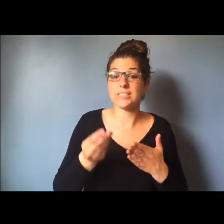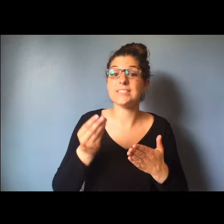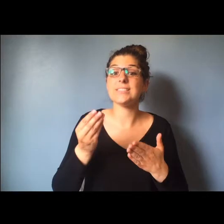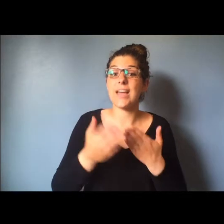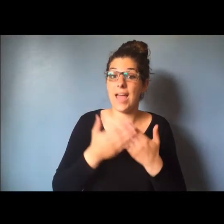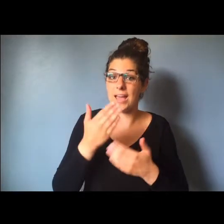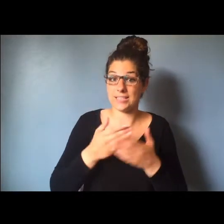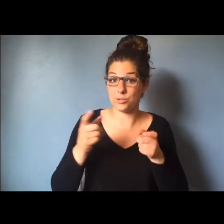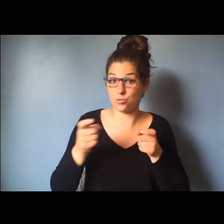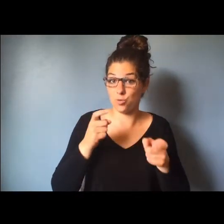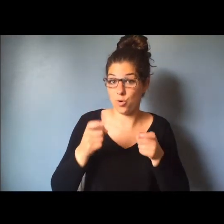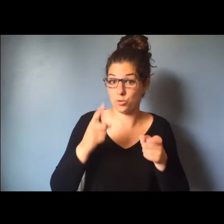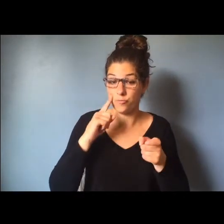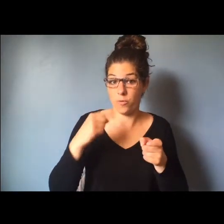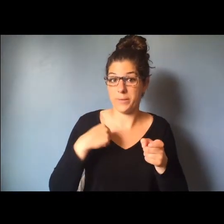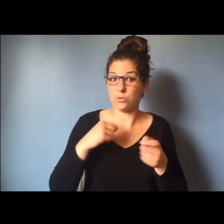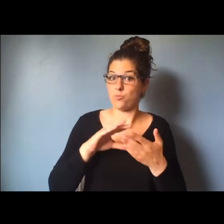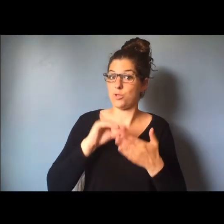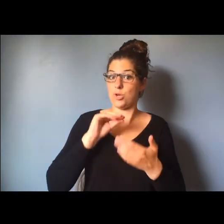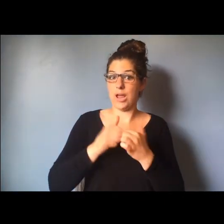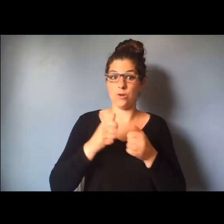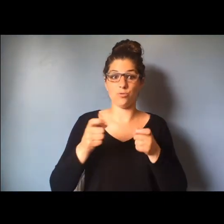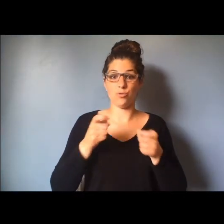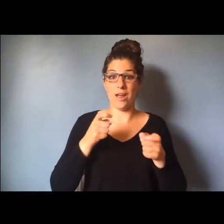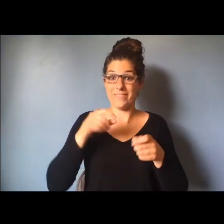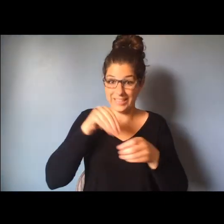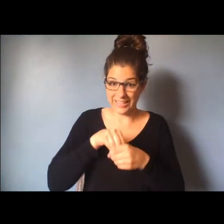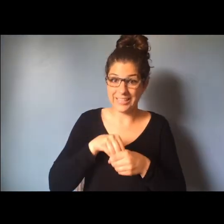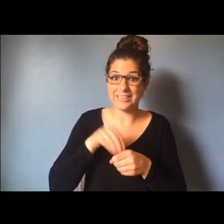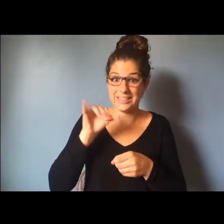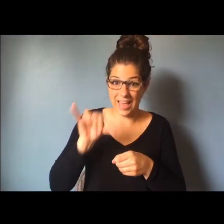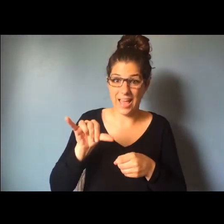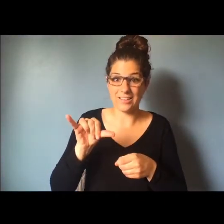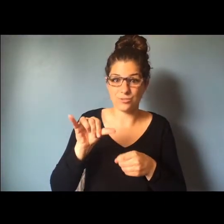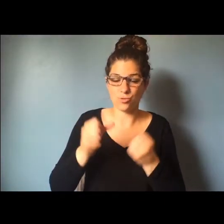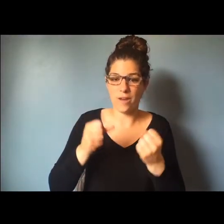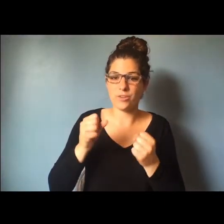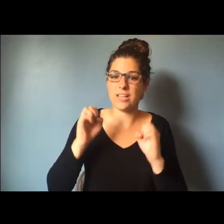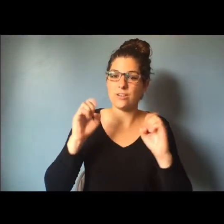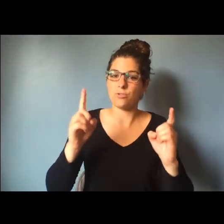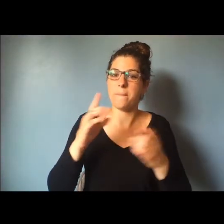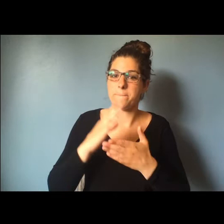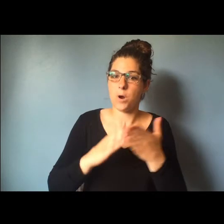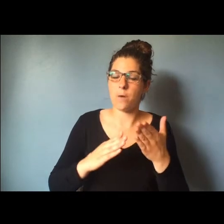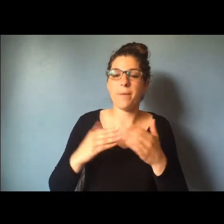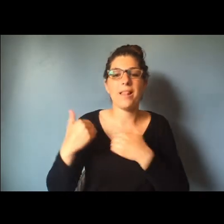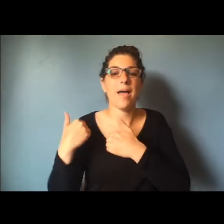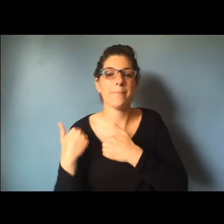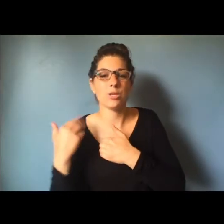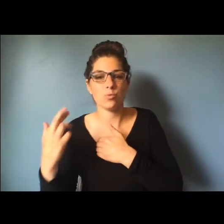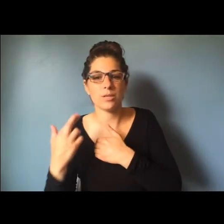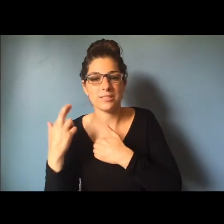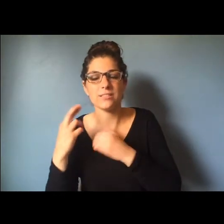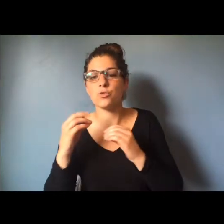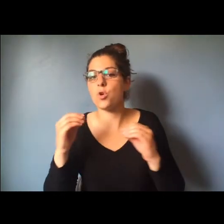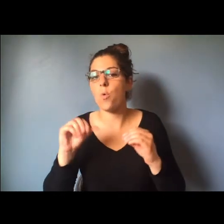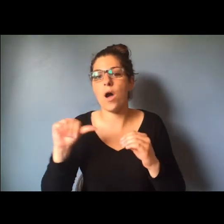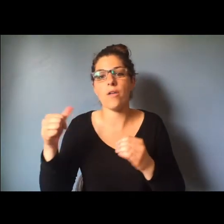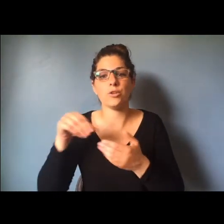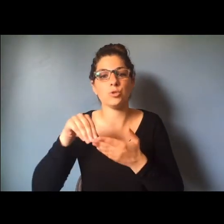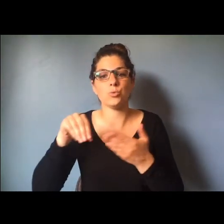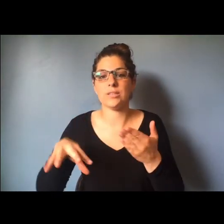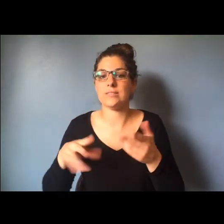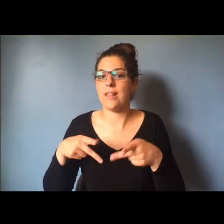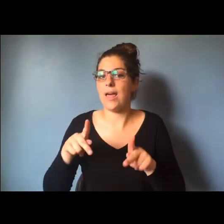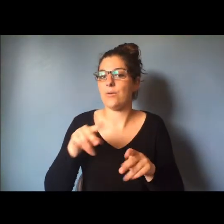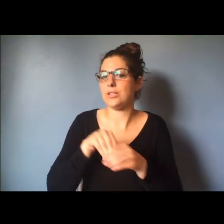for me to be able to learn how to drive in the driver's ed car. But for liability reasons, there would be no other students in the car.